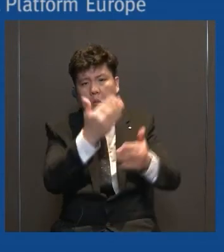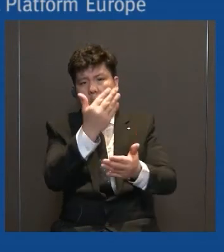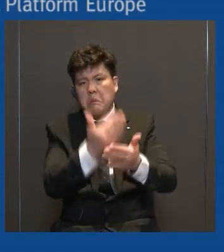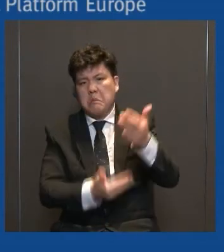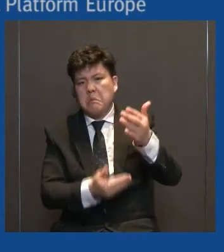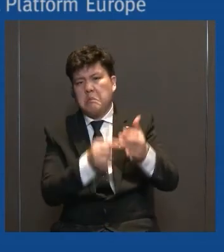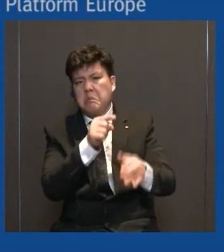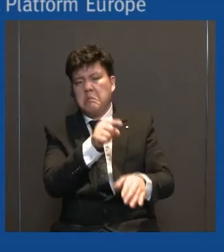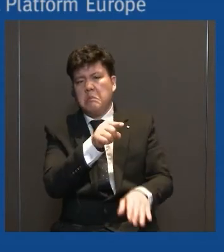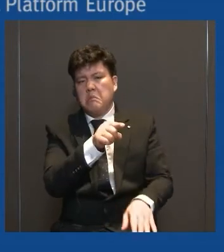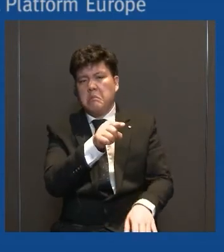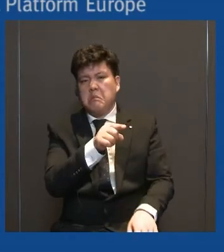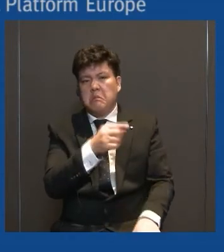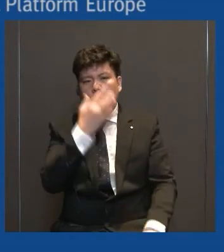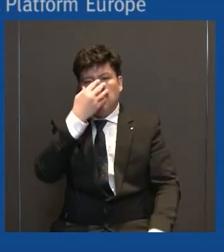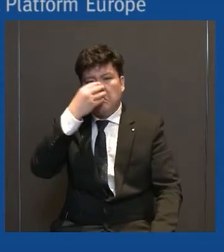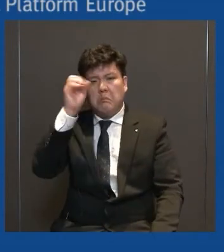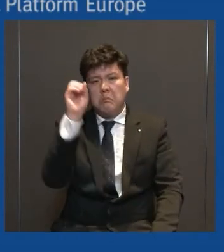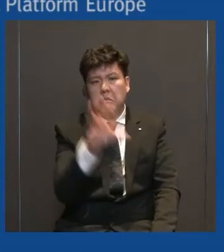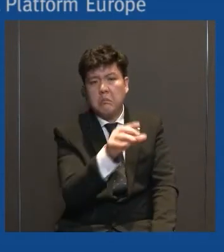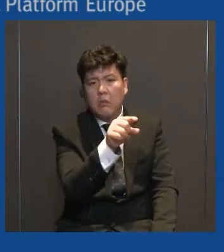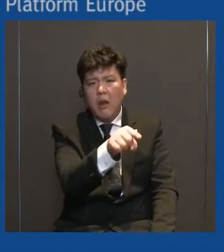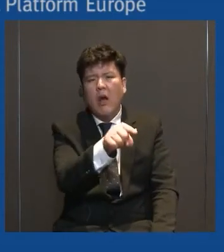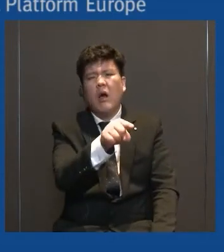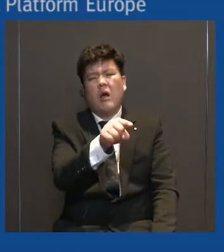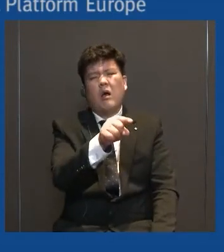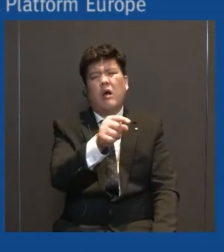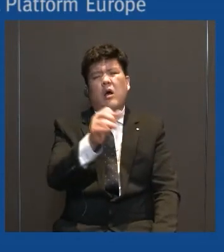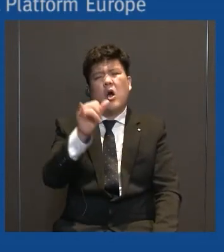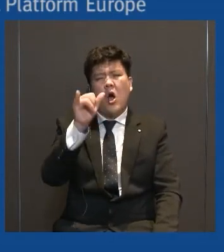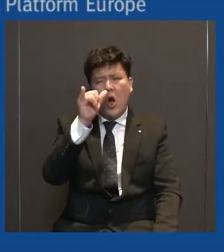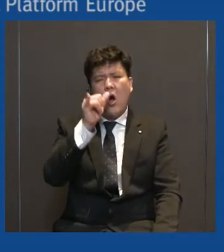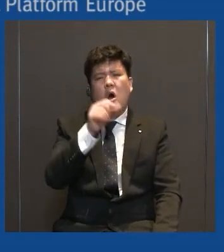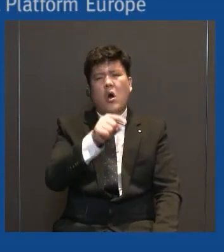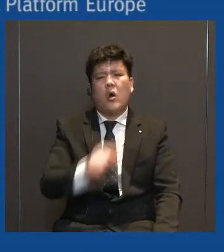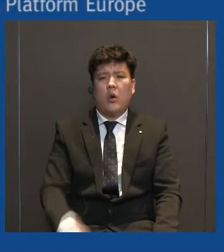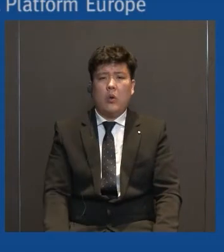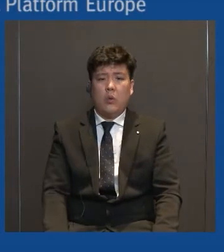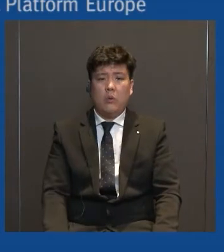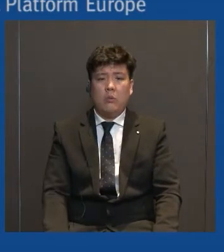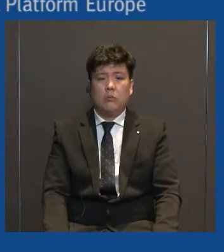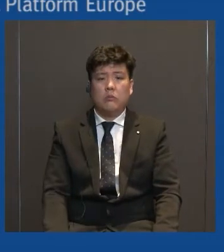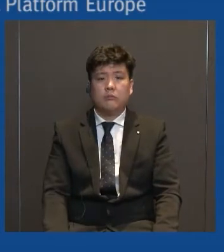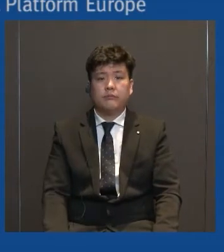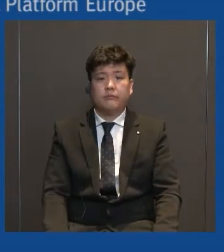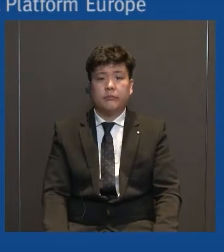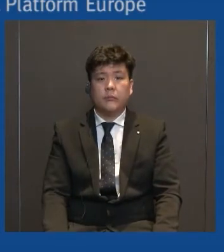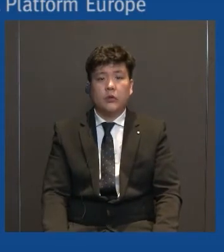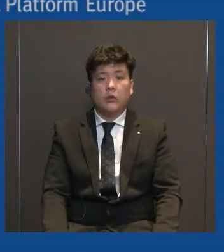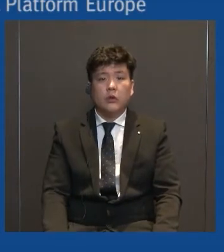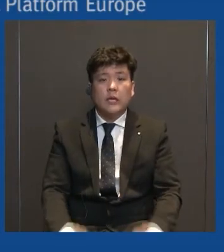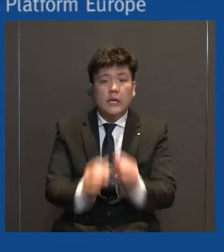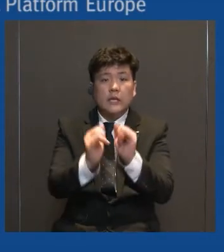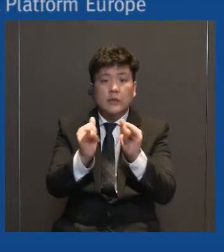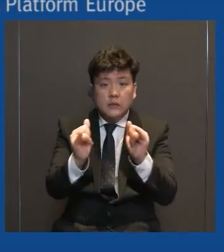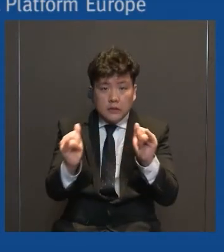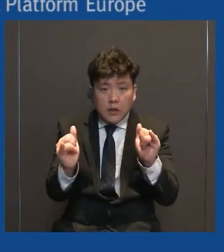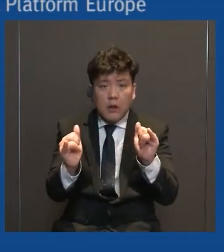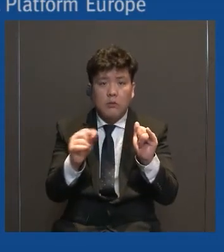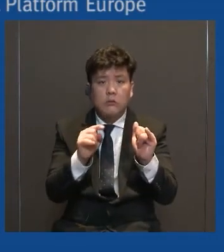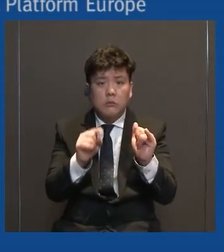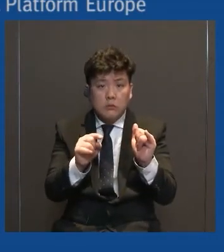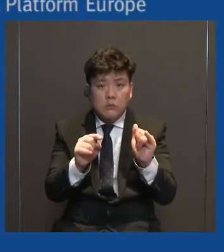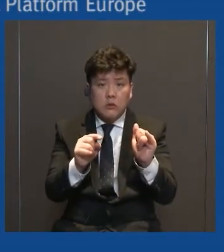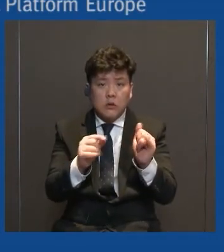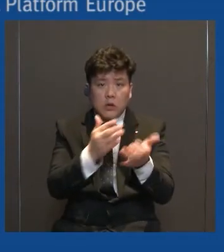whereas we would consider, for instance, discriminatory to impose confinement on the basis of race or to deny people necessary health treatment because